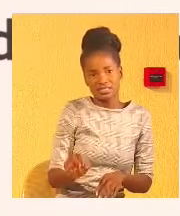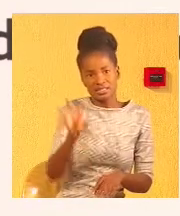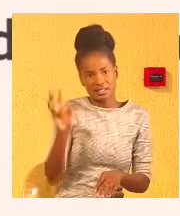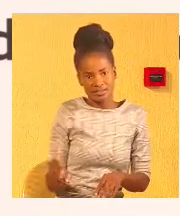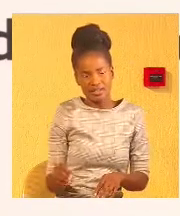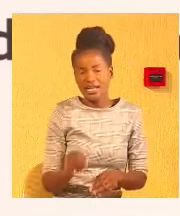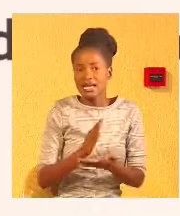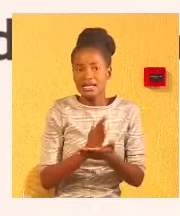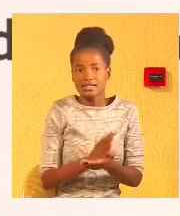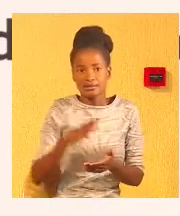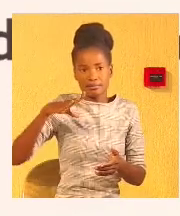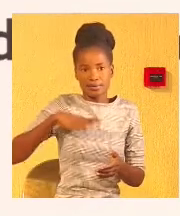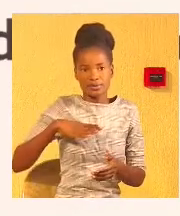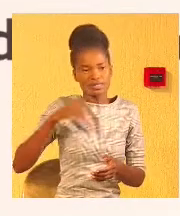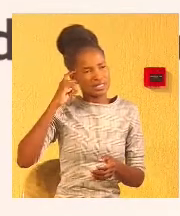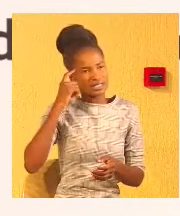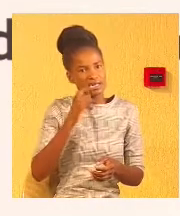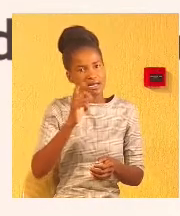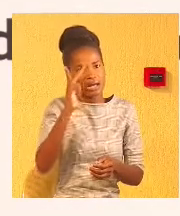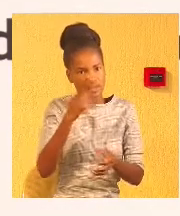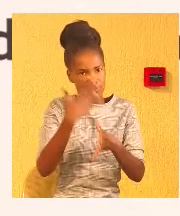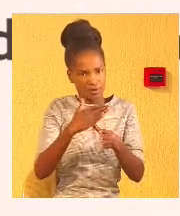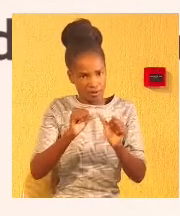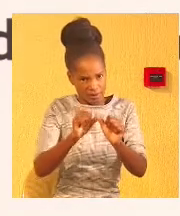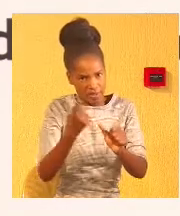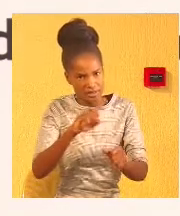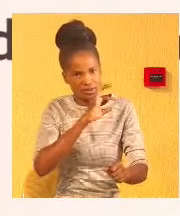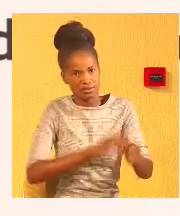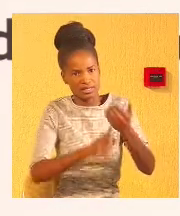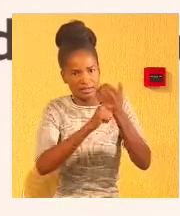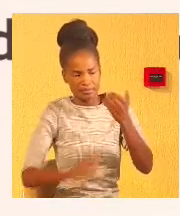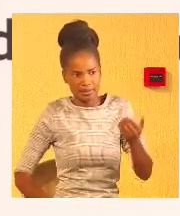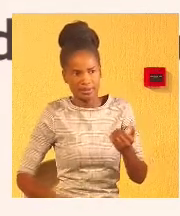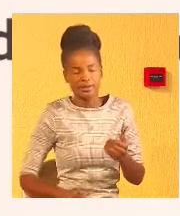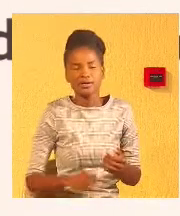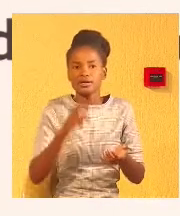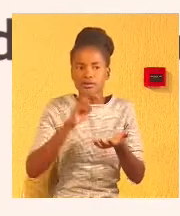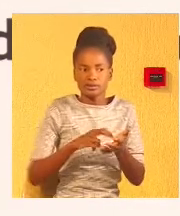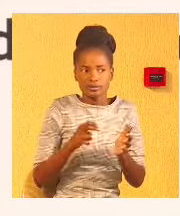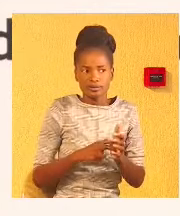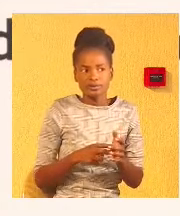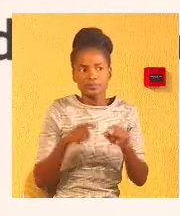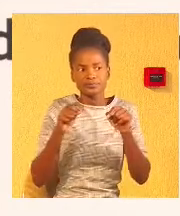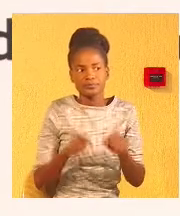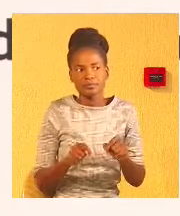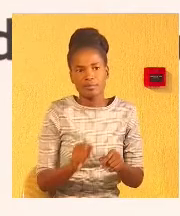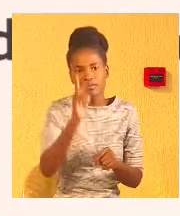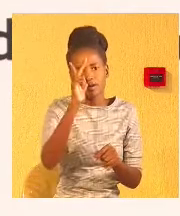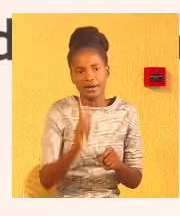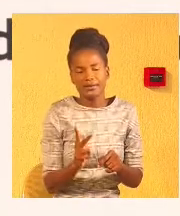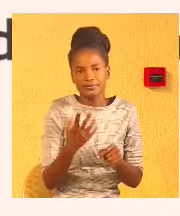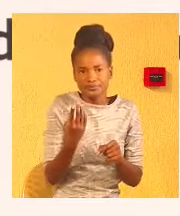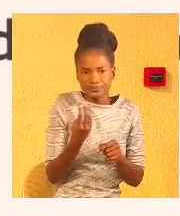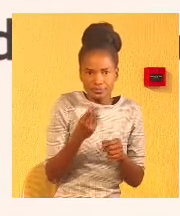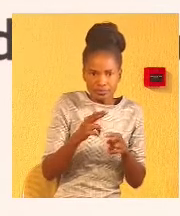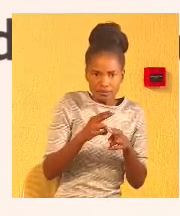reduced salaries, which means the demand either at restaurants to consume meat or